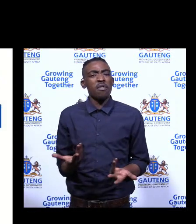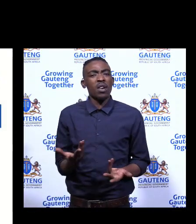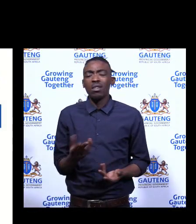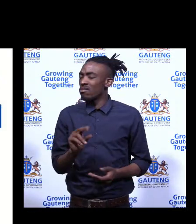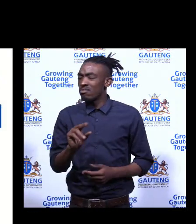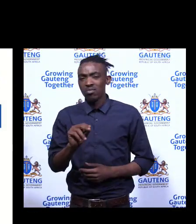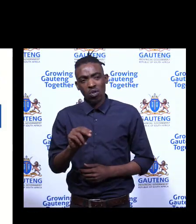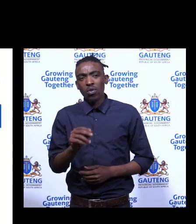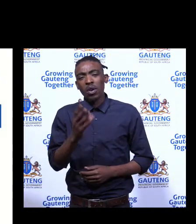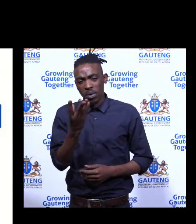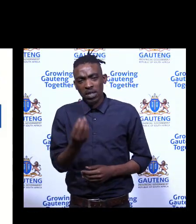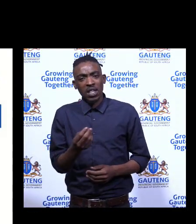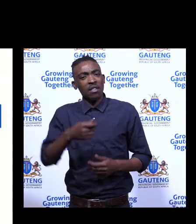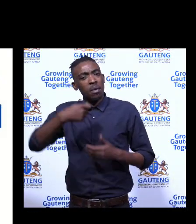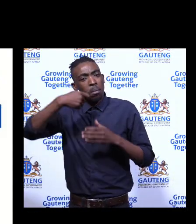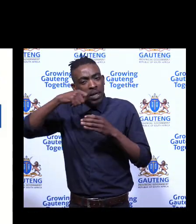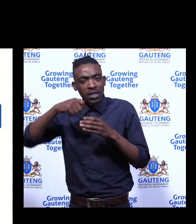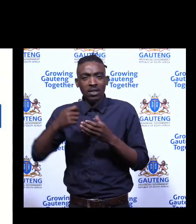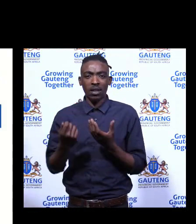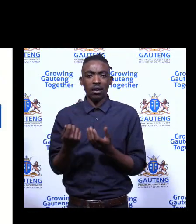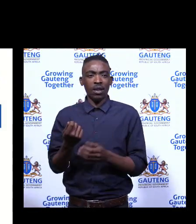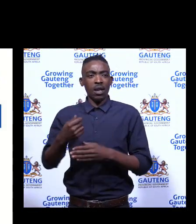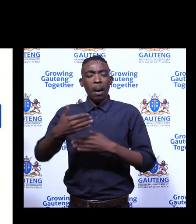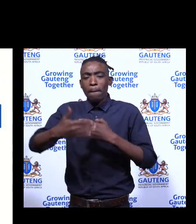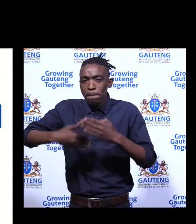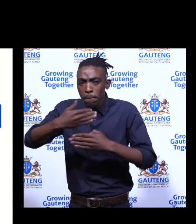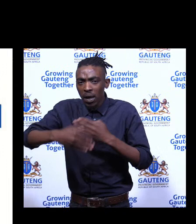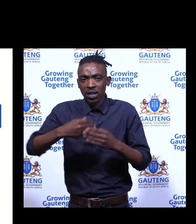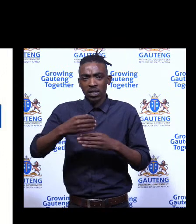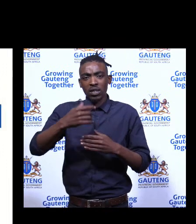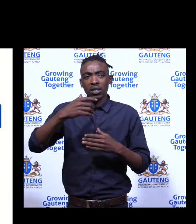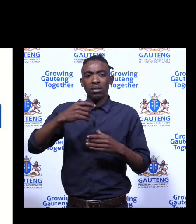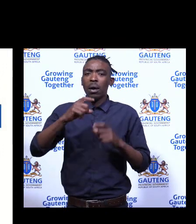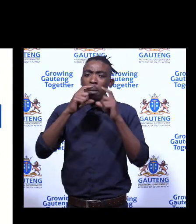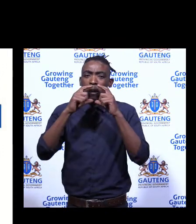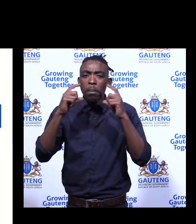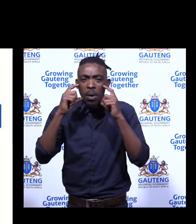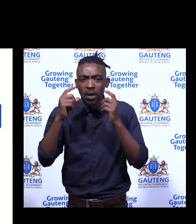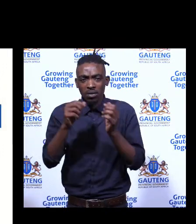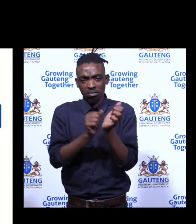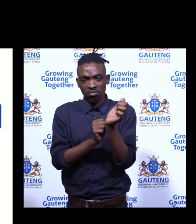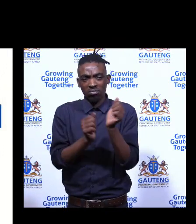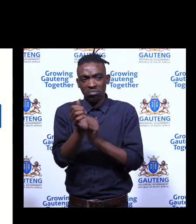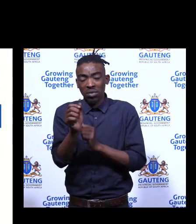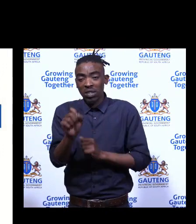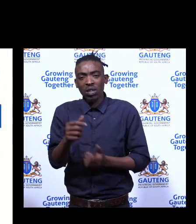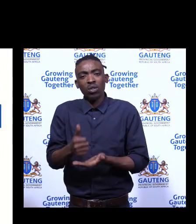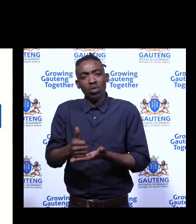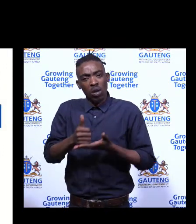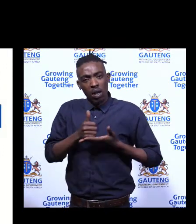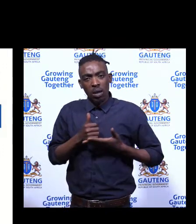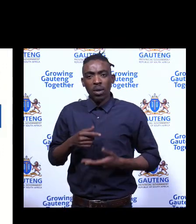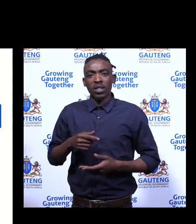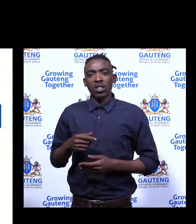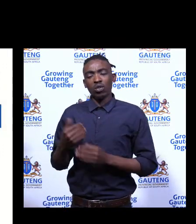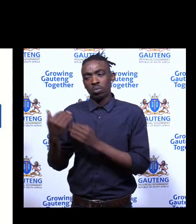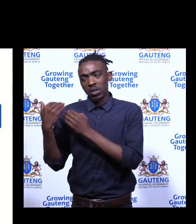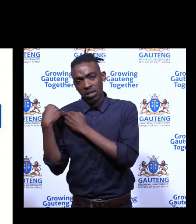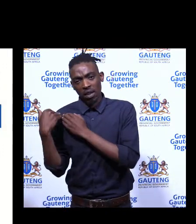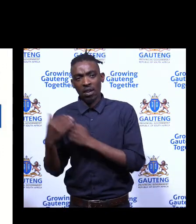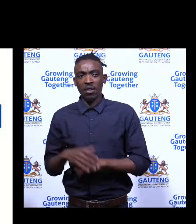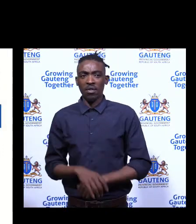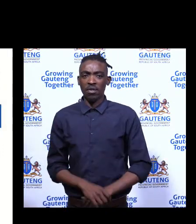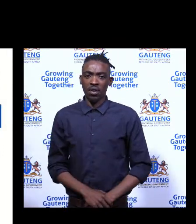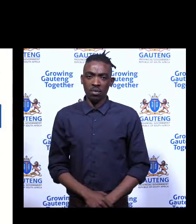needed to monitor that patient, or there is not important human resource to manage that patient. It might